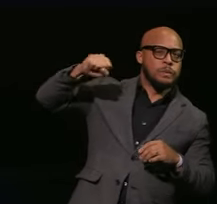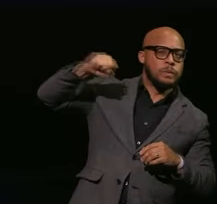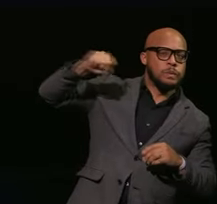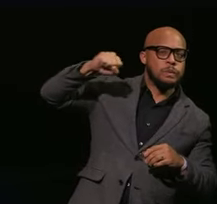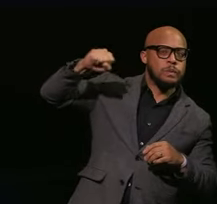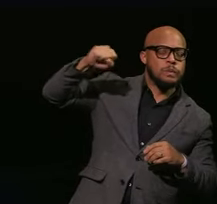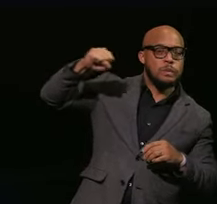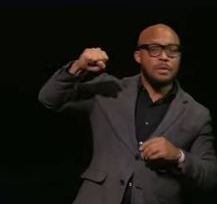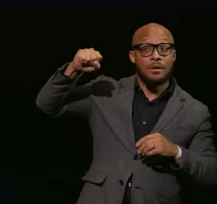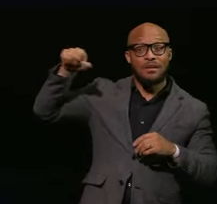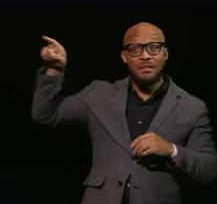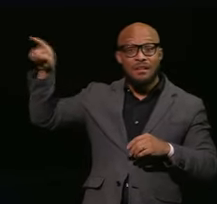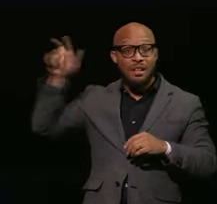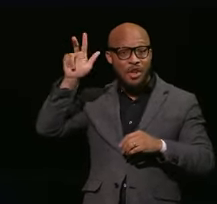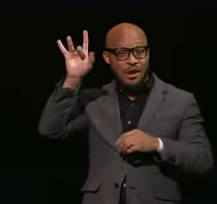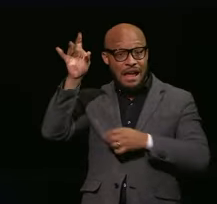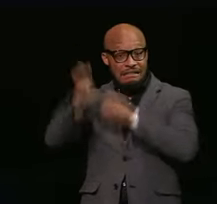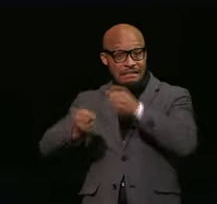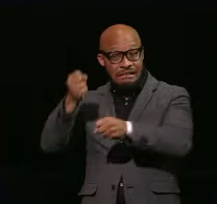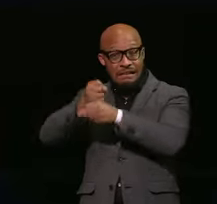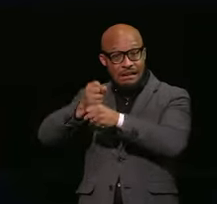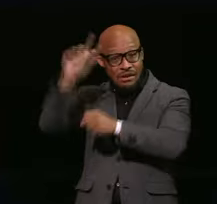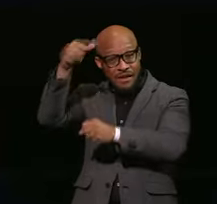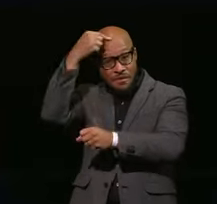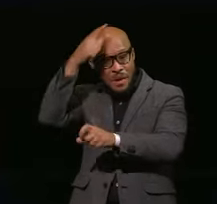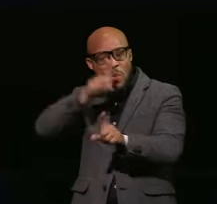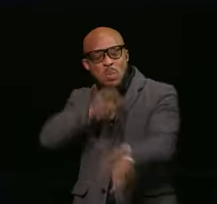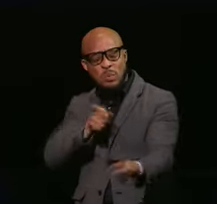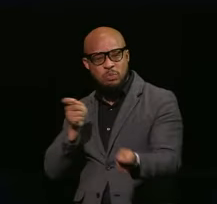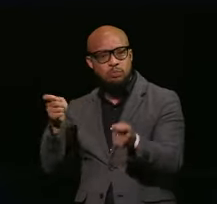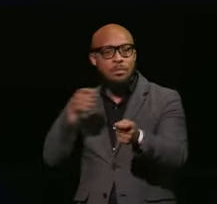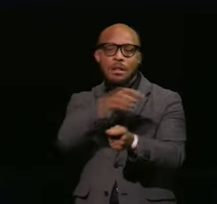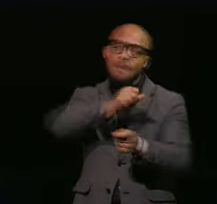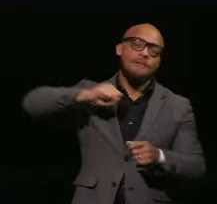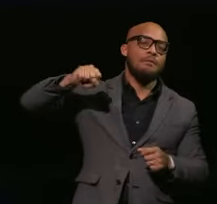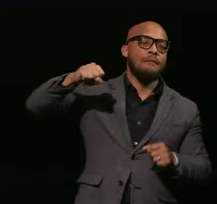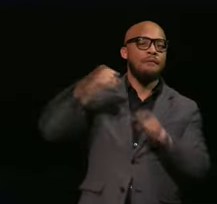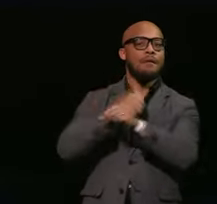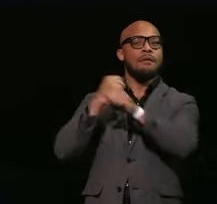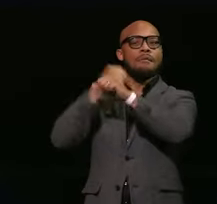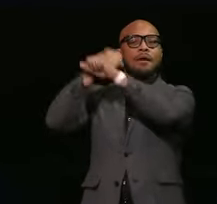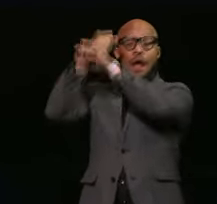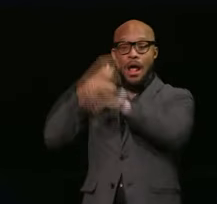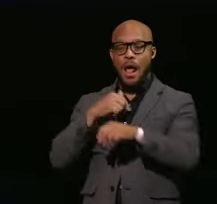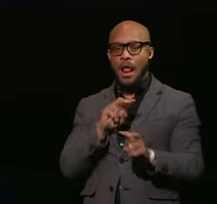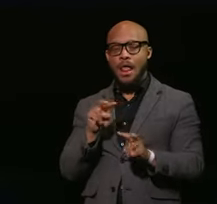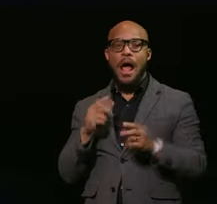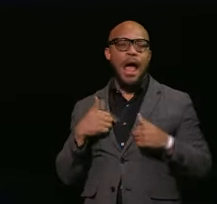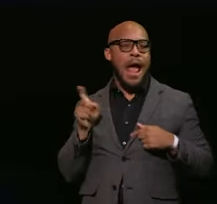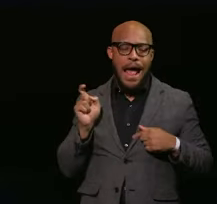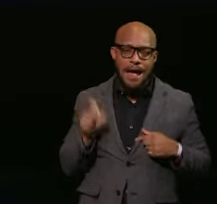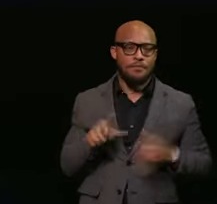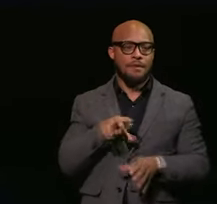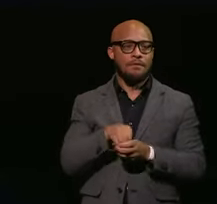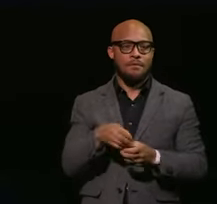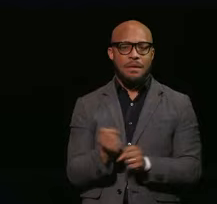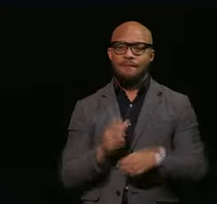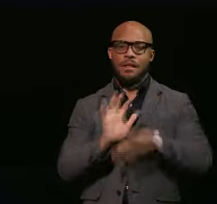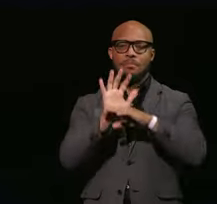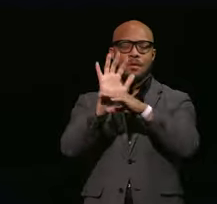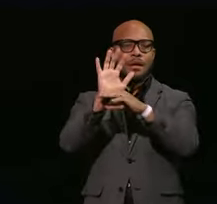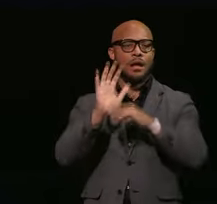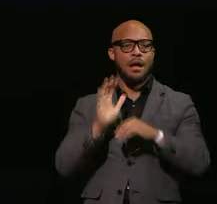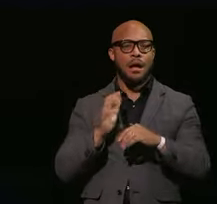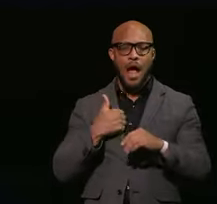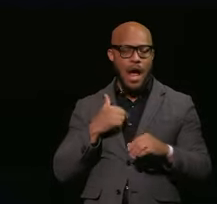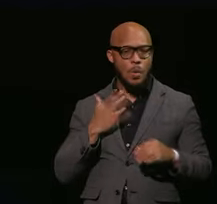cannot not make such a film. So for me, I was just blessed, and to this day, I would do it again. Yeah, it's an honor